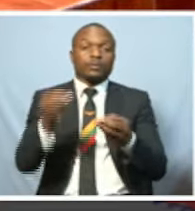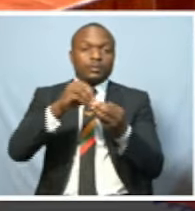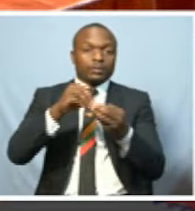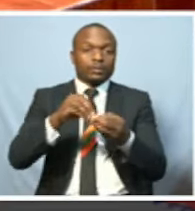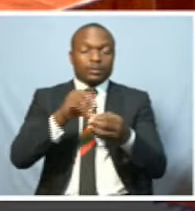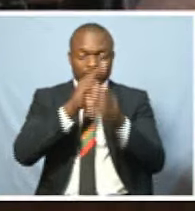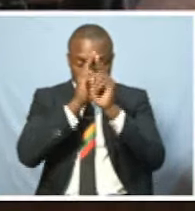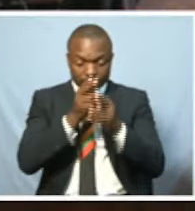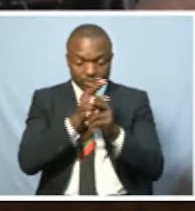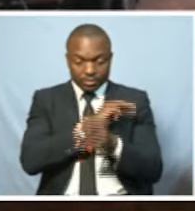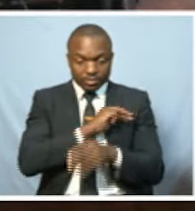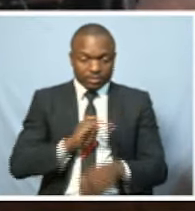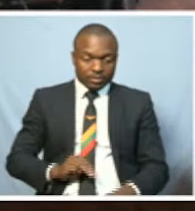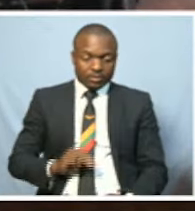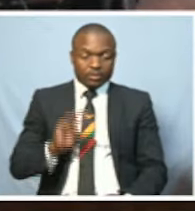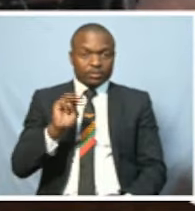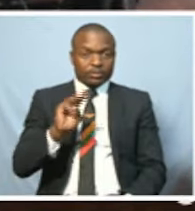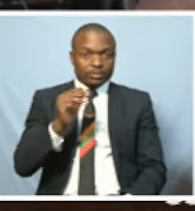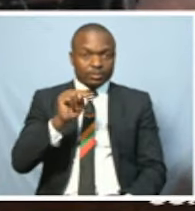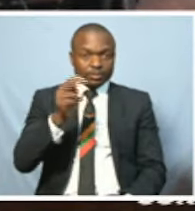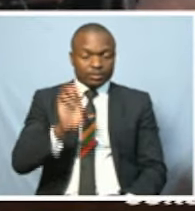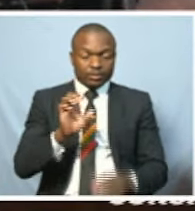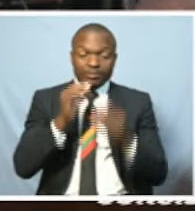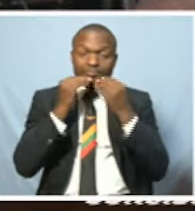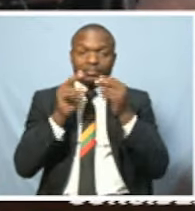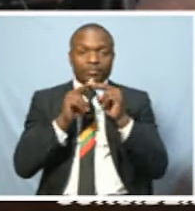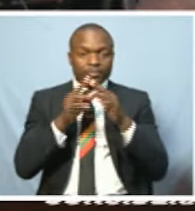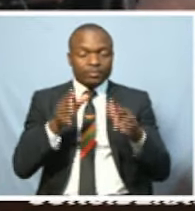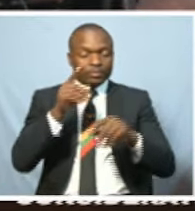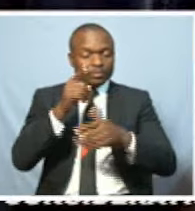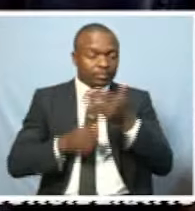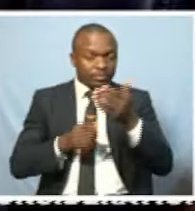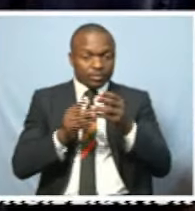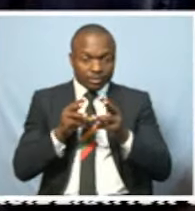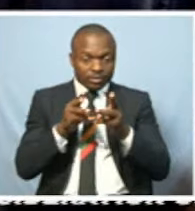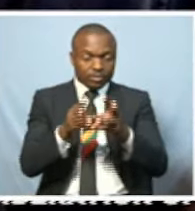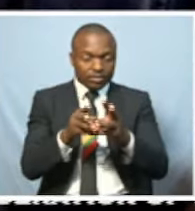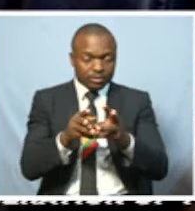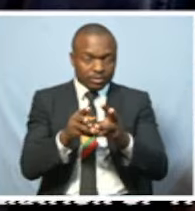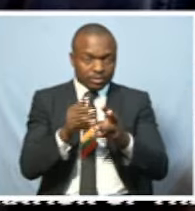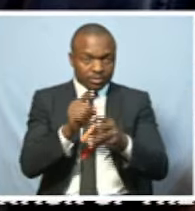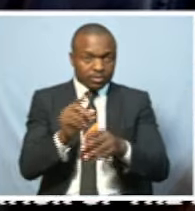Mwene? Thank you very much. What criteria did you use to select